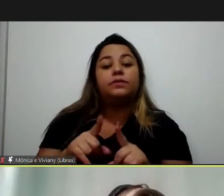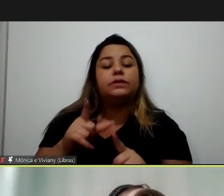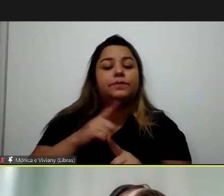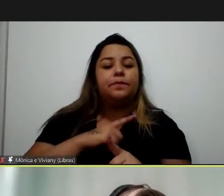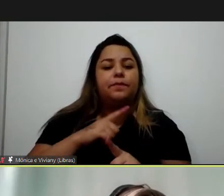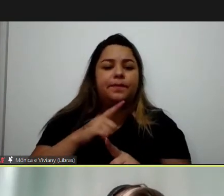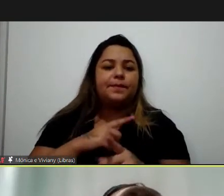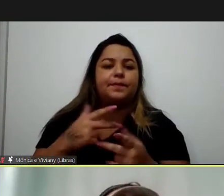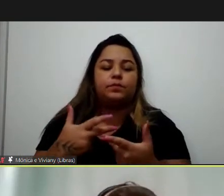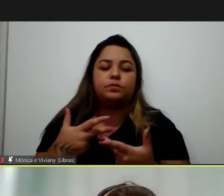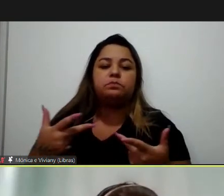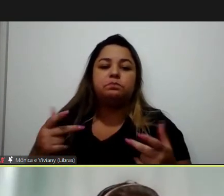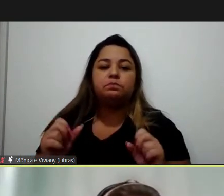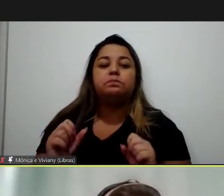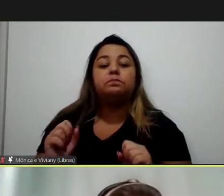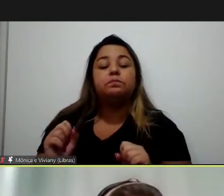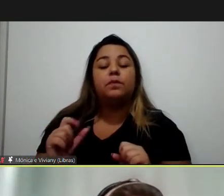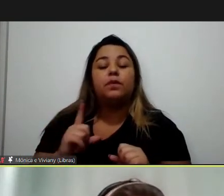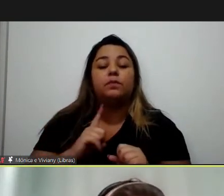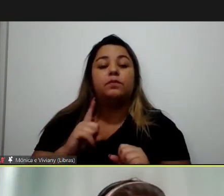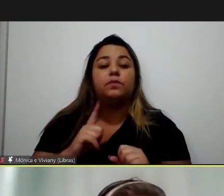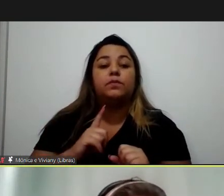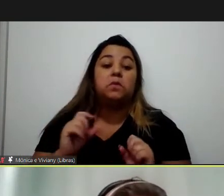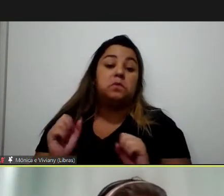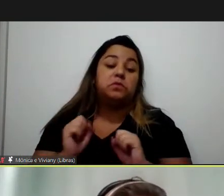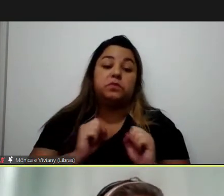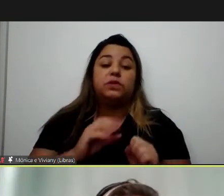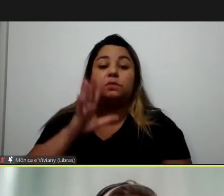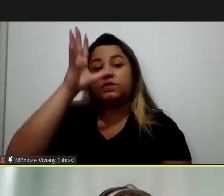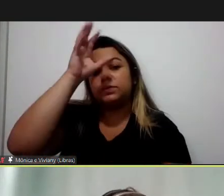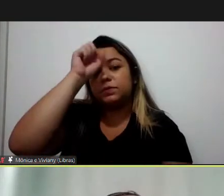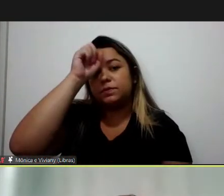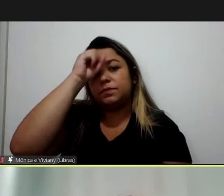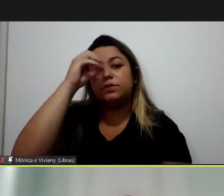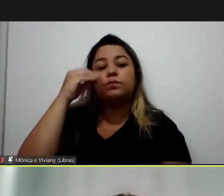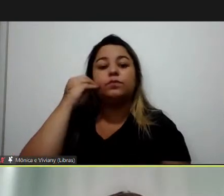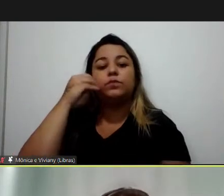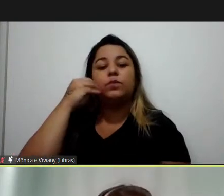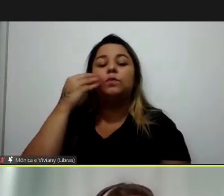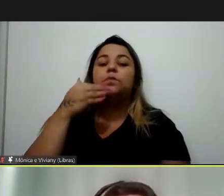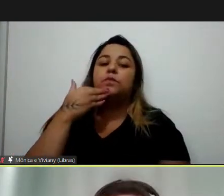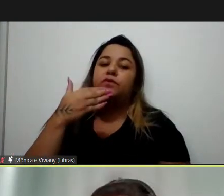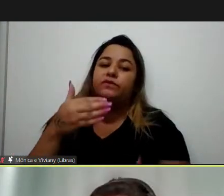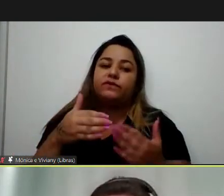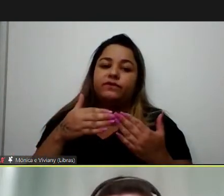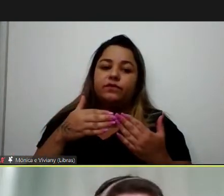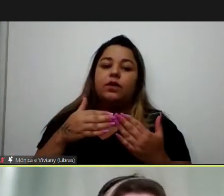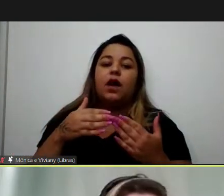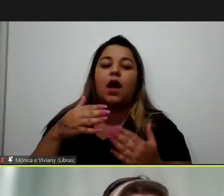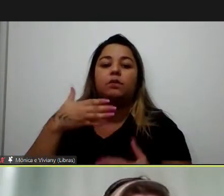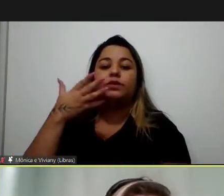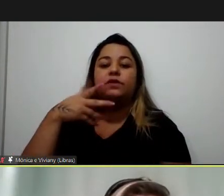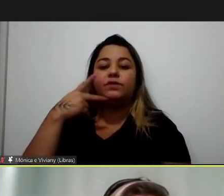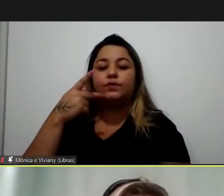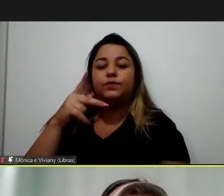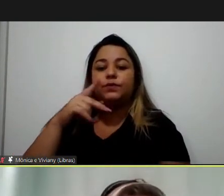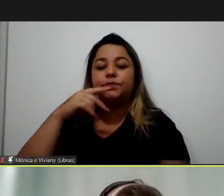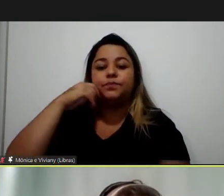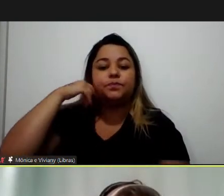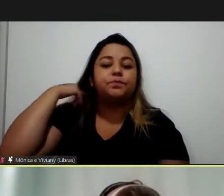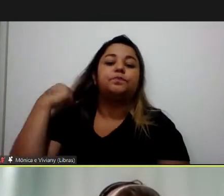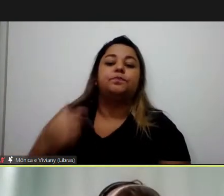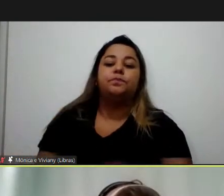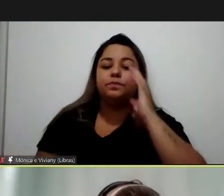pattern of countries that are global make for that. So thank you,